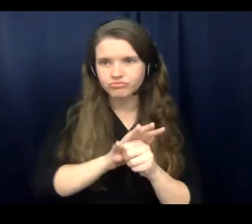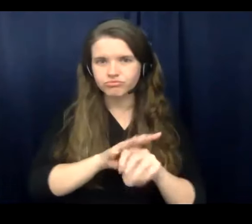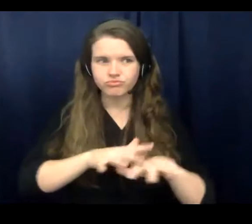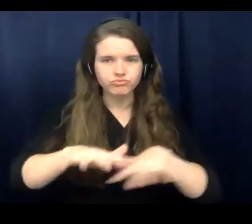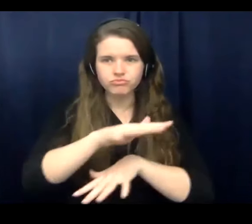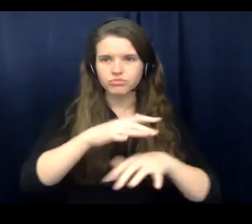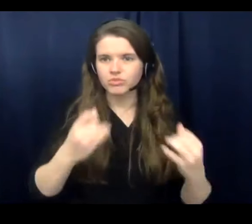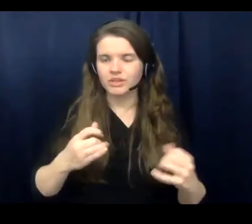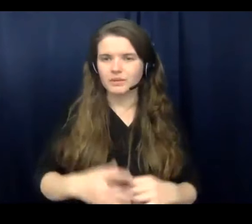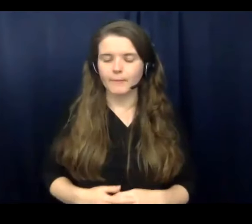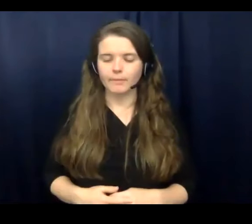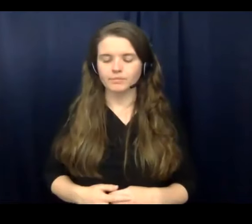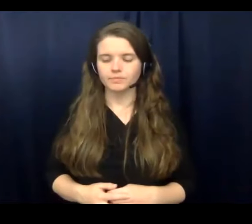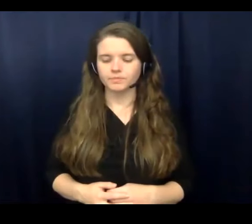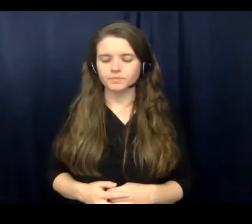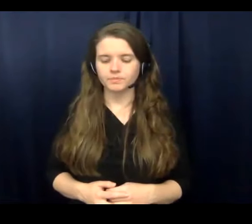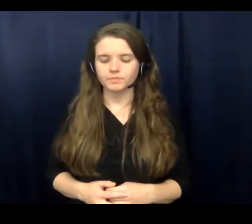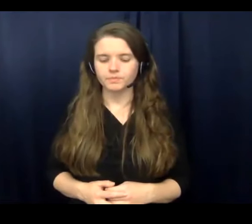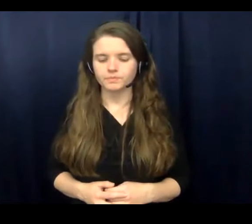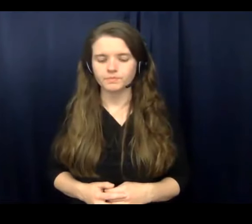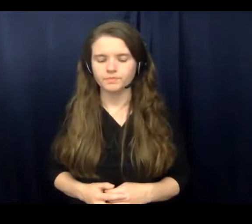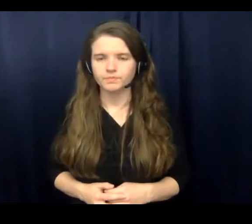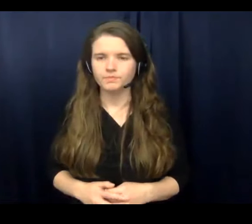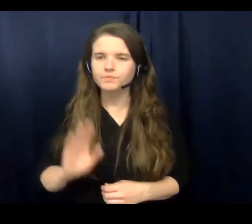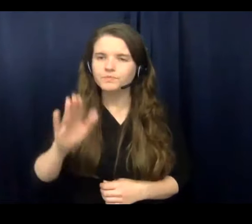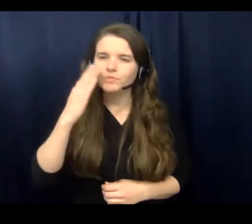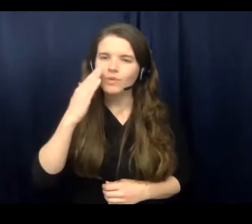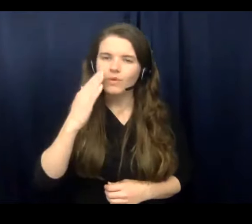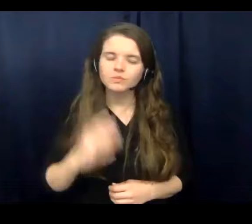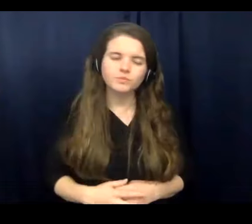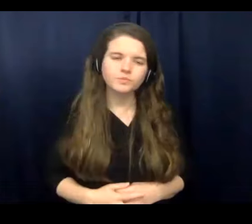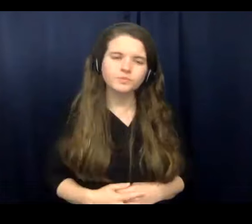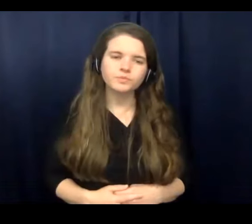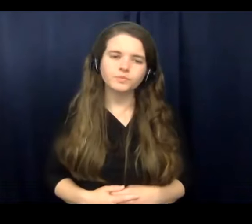time. So, you know, with the